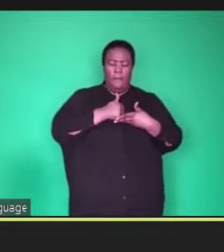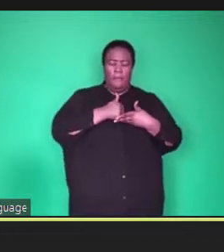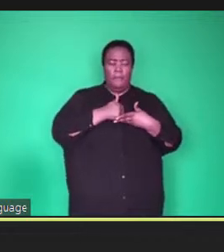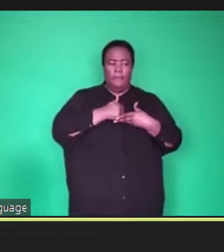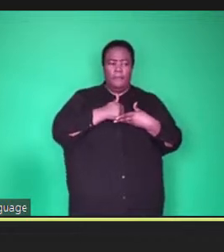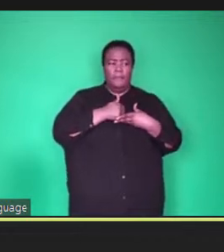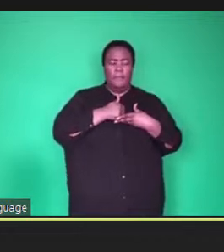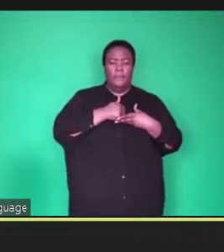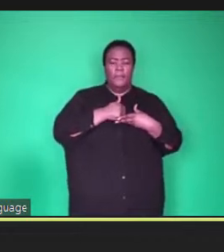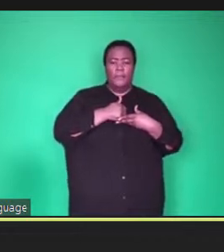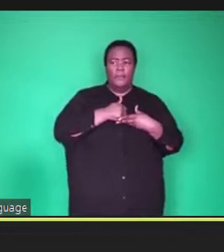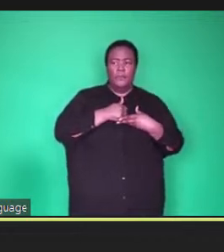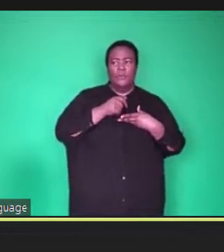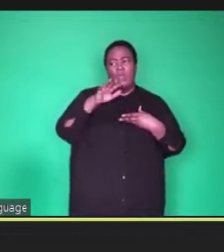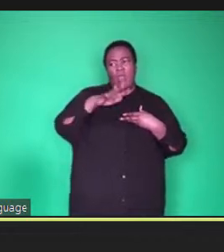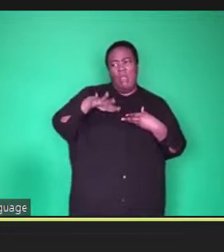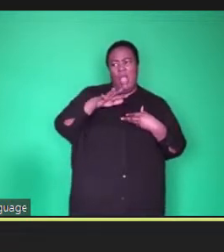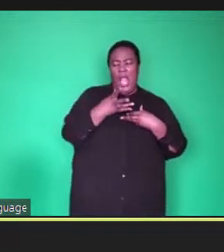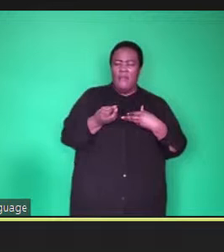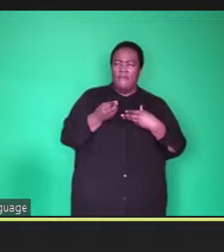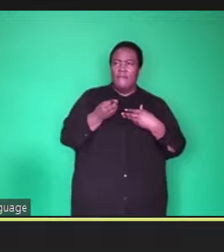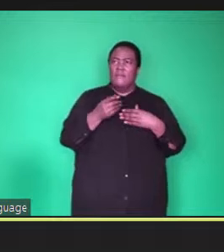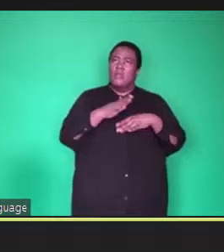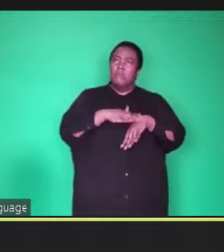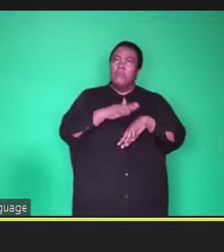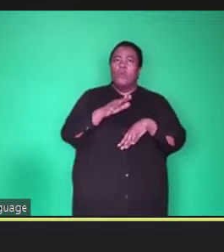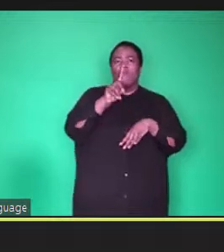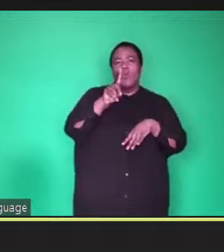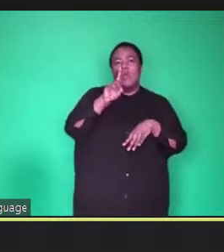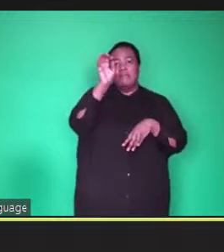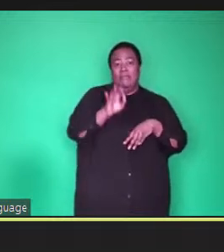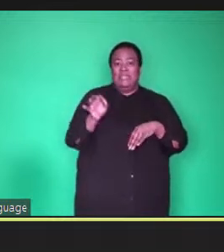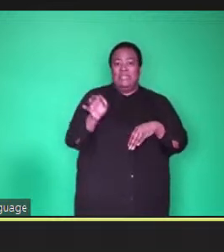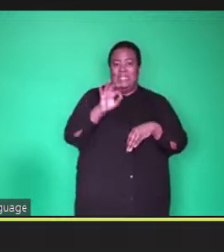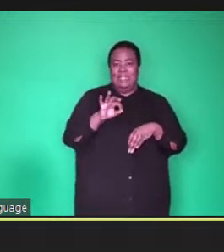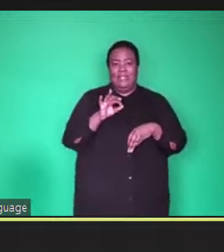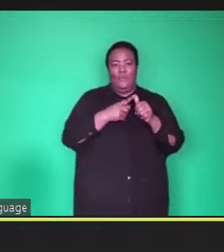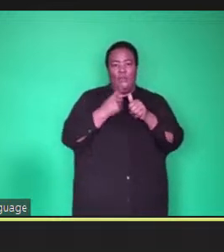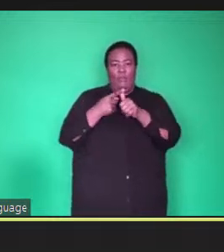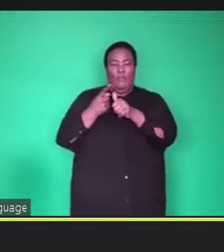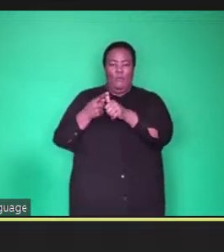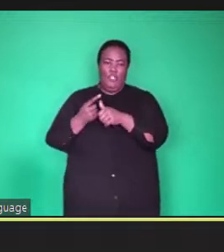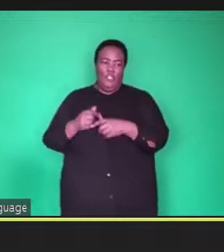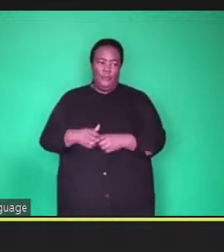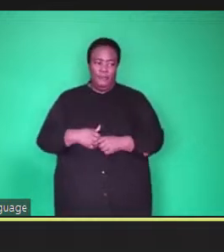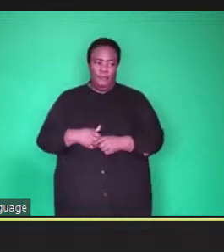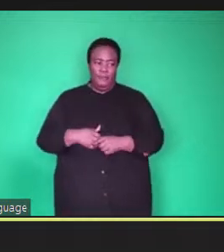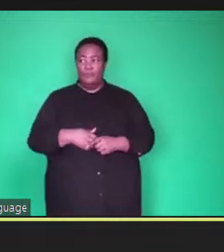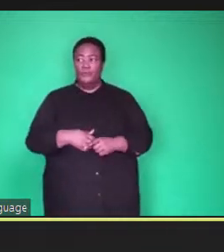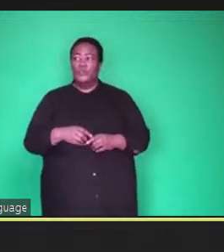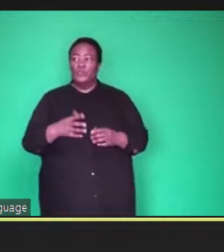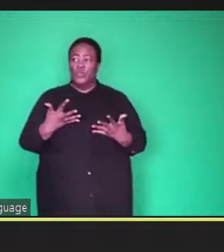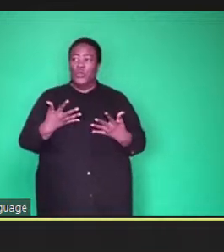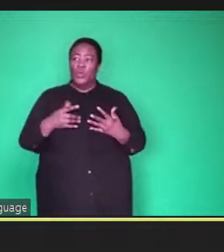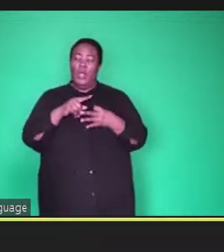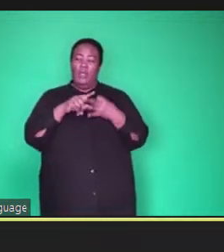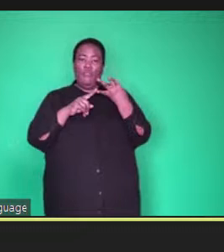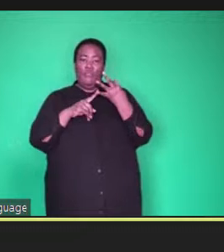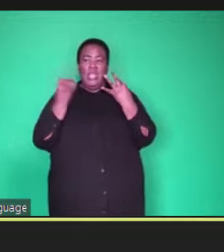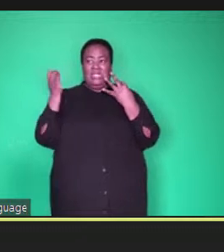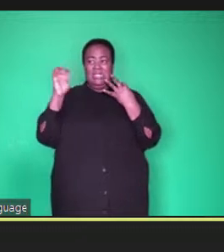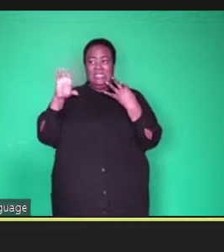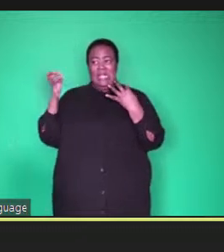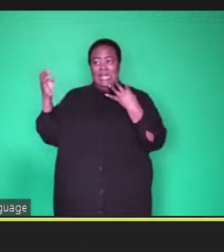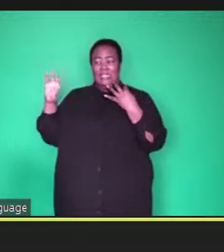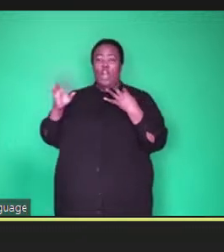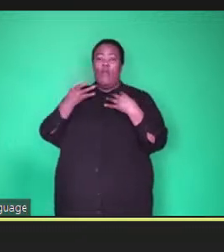around 1% of the population. Now I have 3 slides to show you of 4